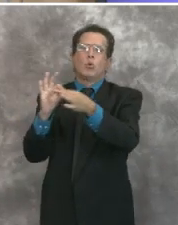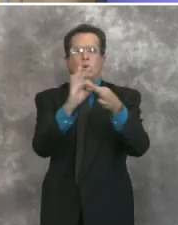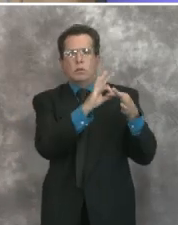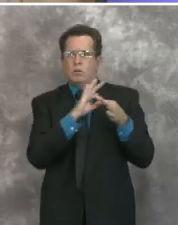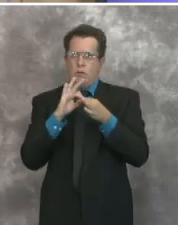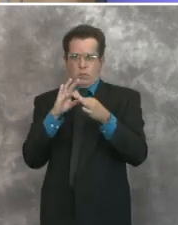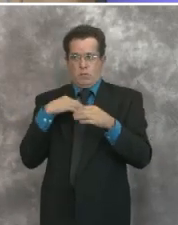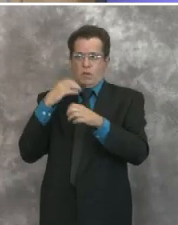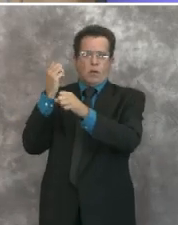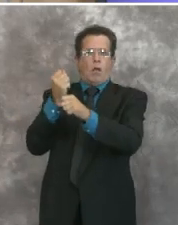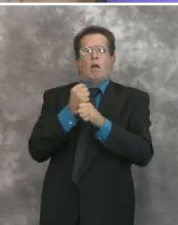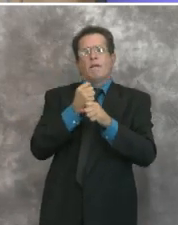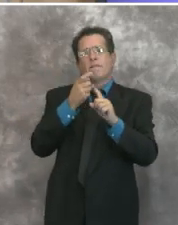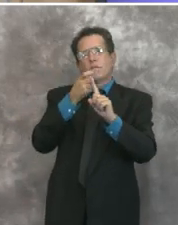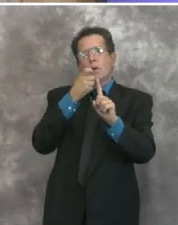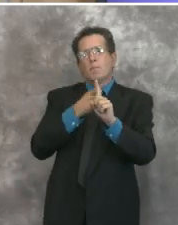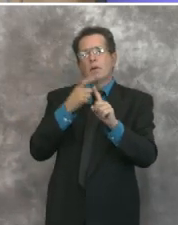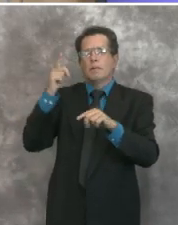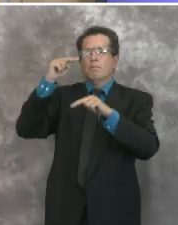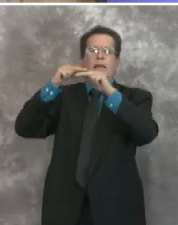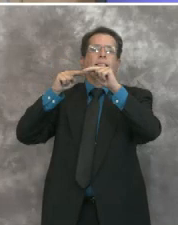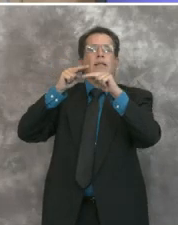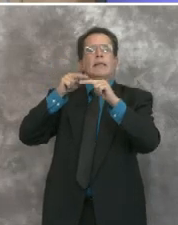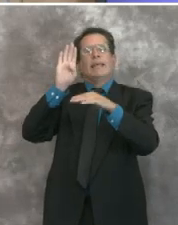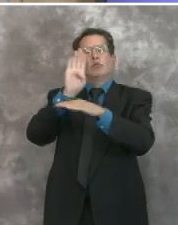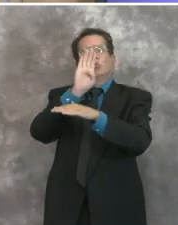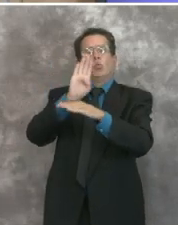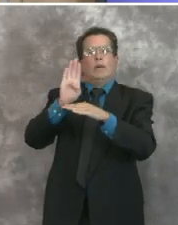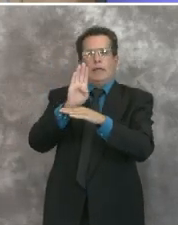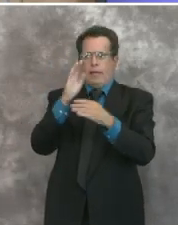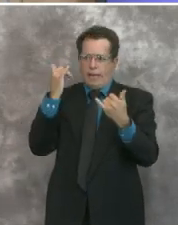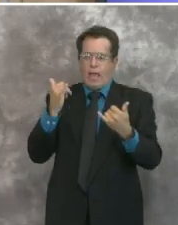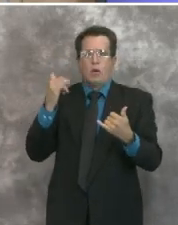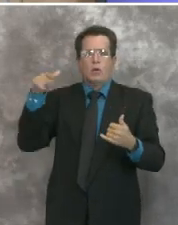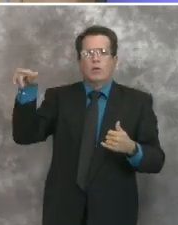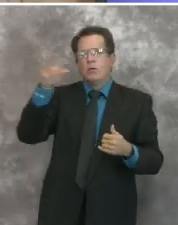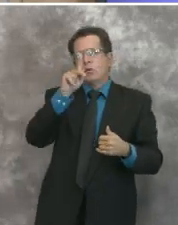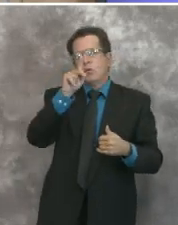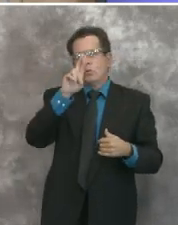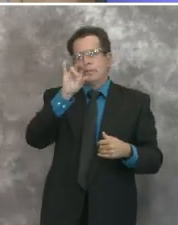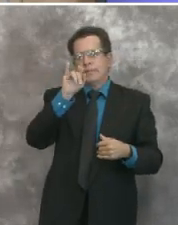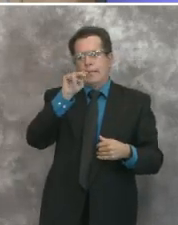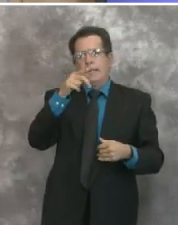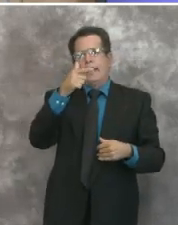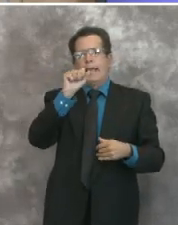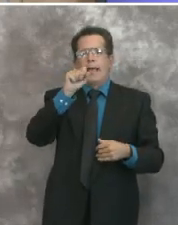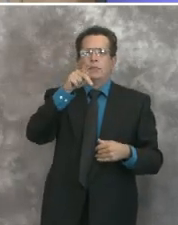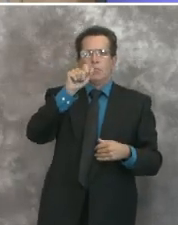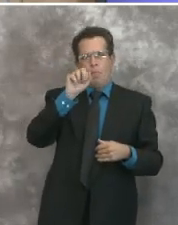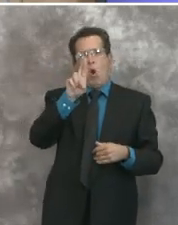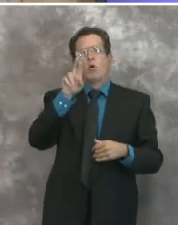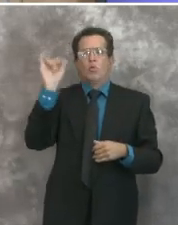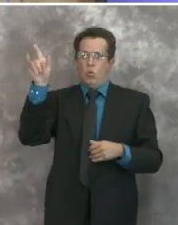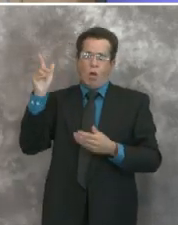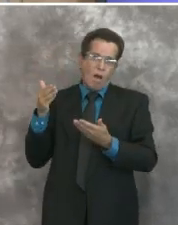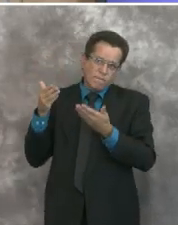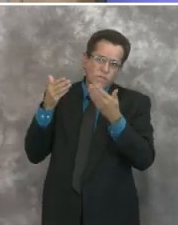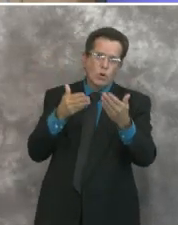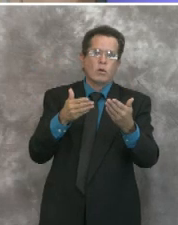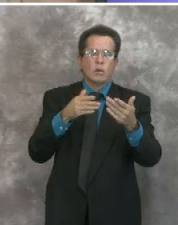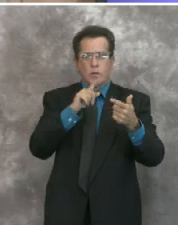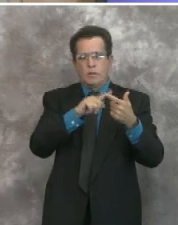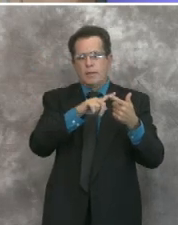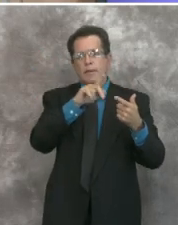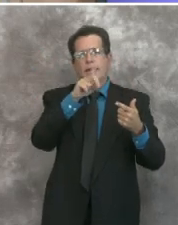from the building industry through some efforts that Supervisor Kristen Gaspar had initiated, and also by Supervisor